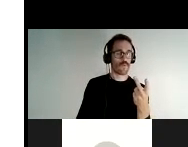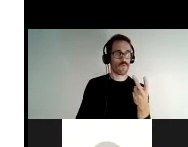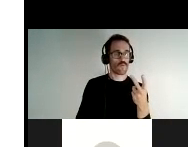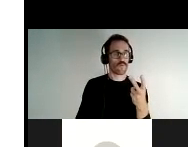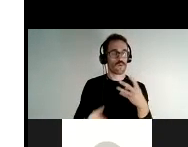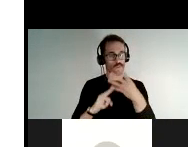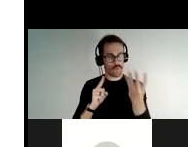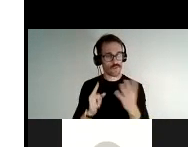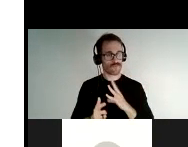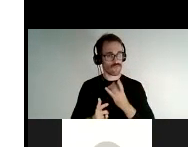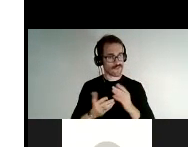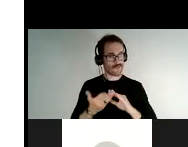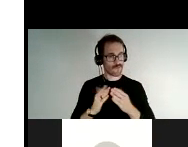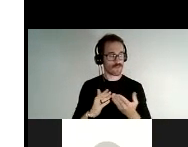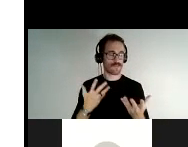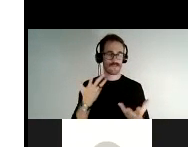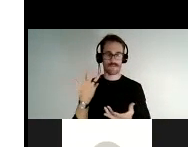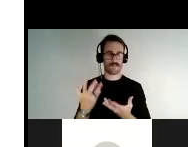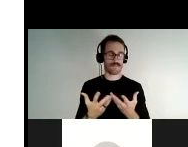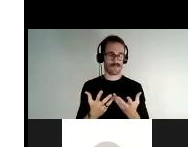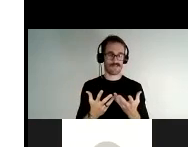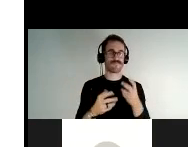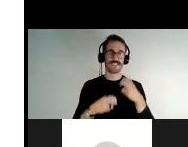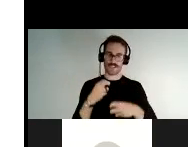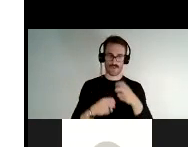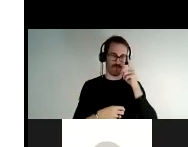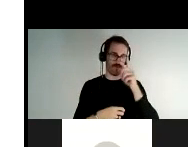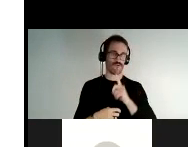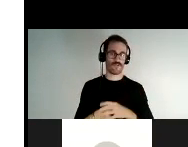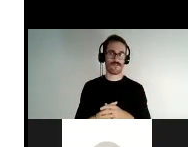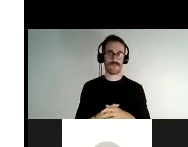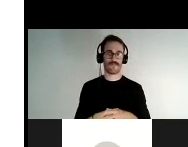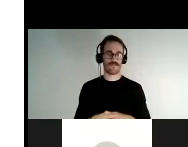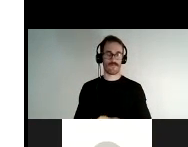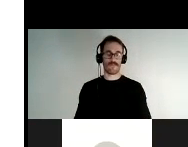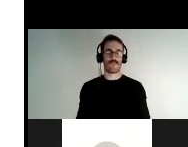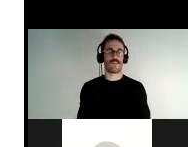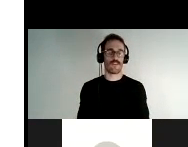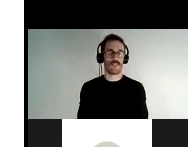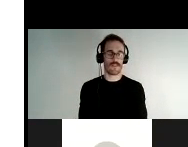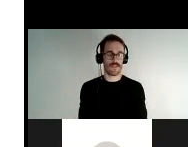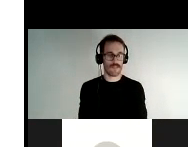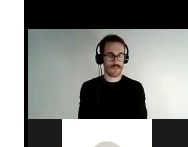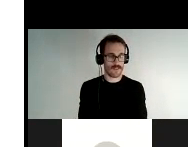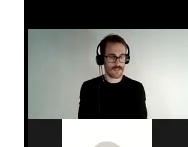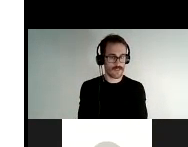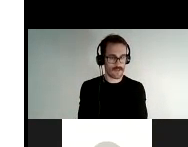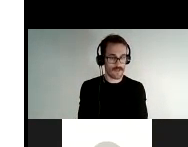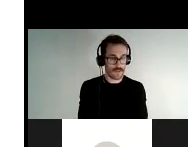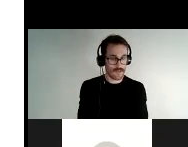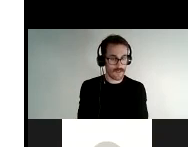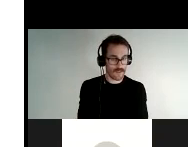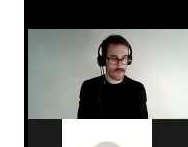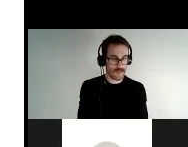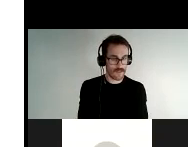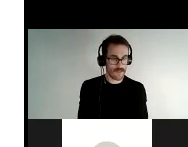generally. So thank you. Right. For So moving on to if I don't need to be no mansplaining. If an older